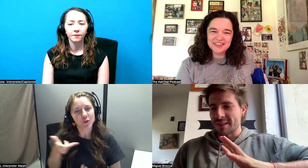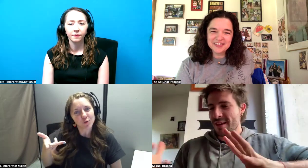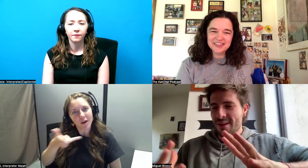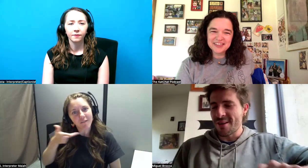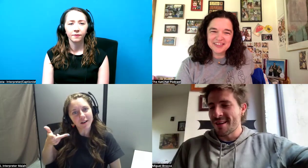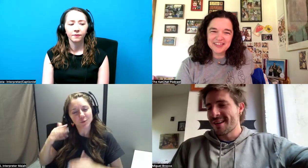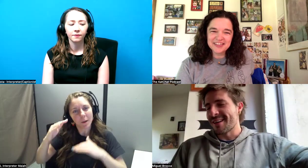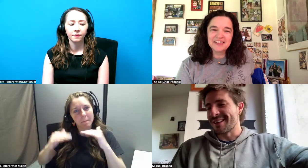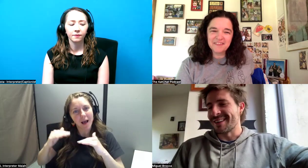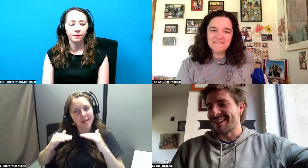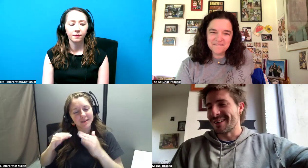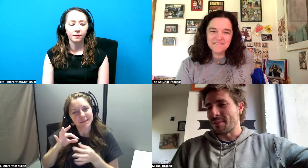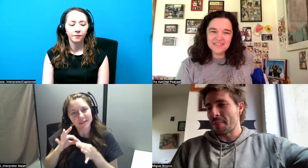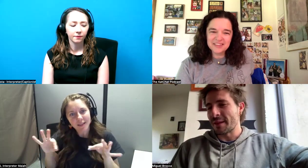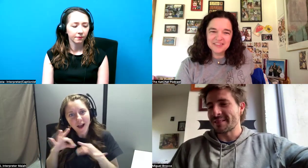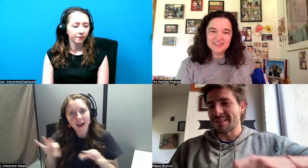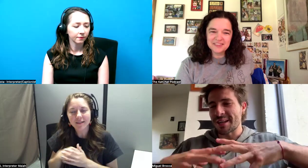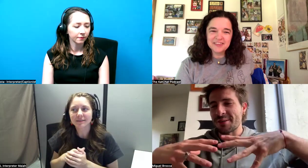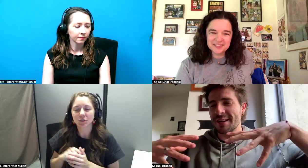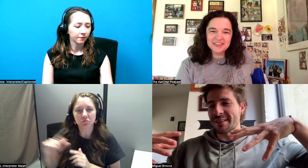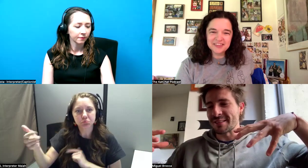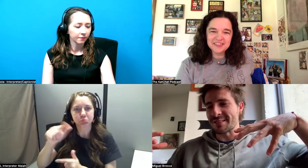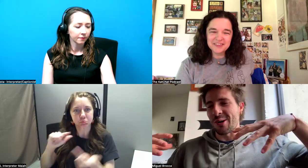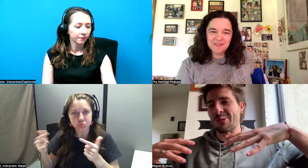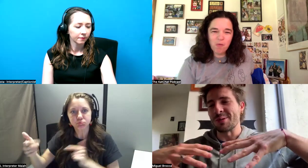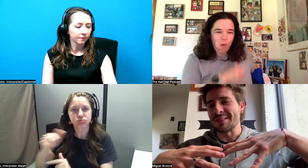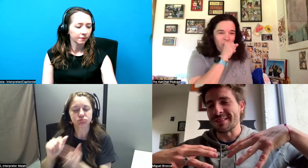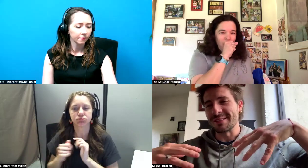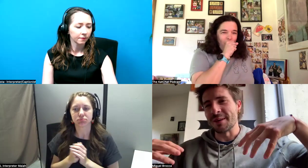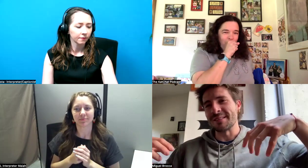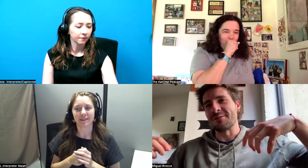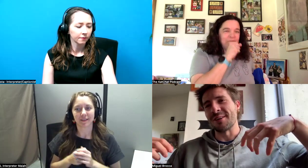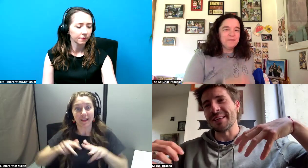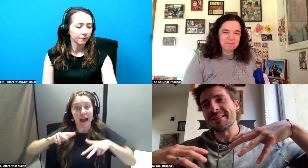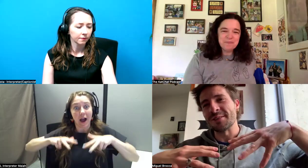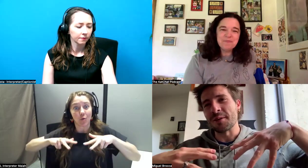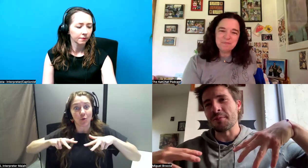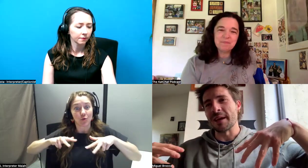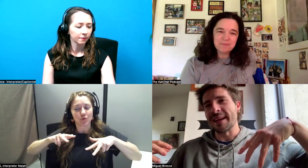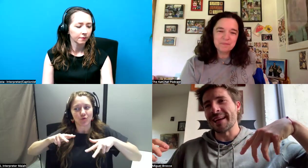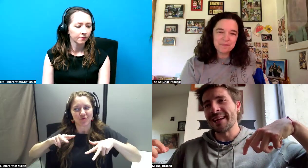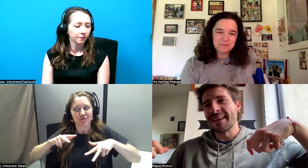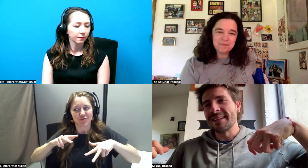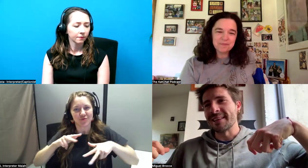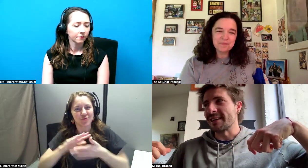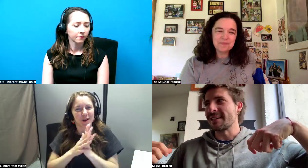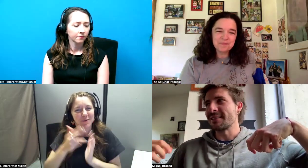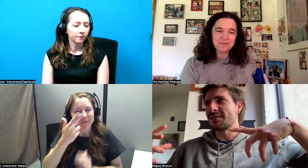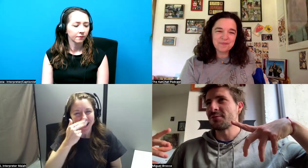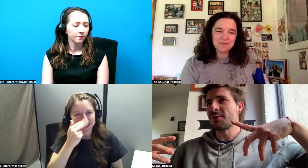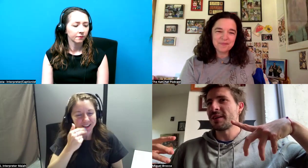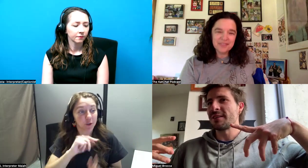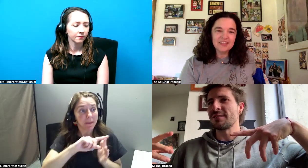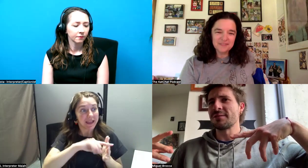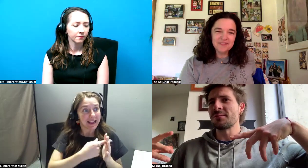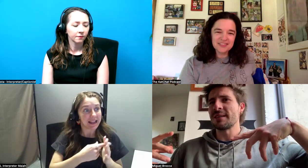and everything there. And it's like generating this awkwardness that makes it funny, you know, at the beginning. Like,